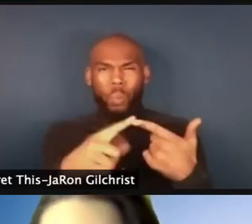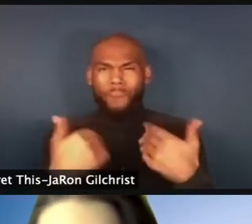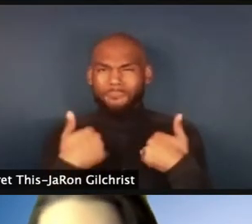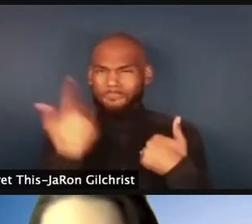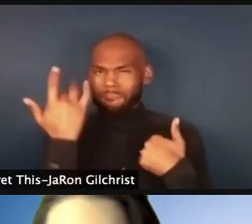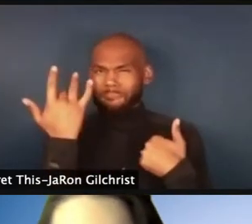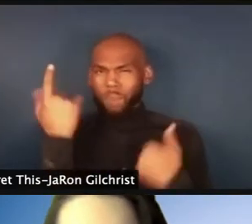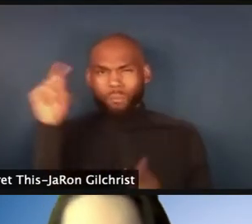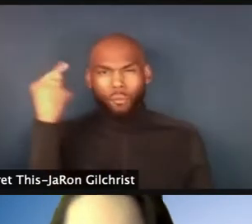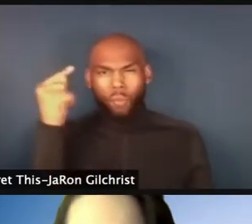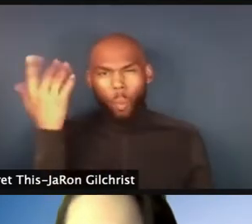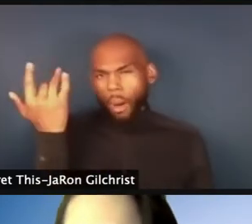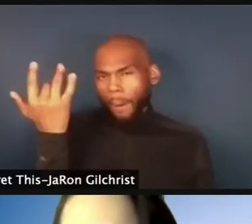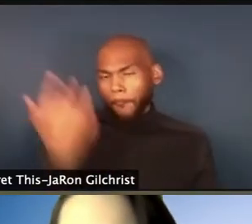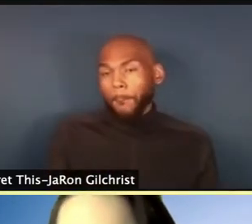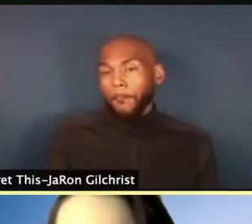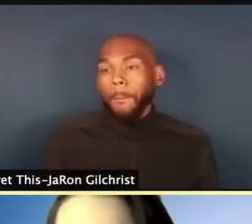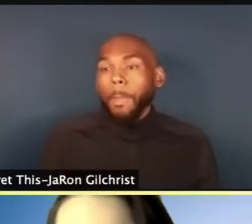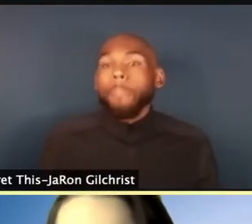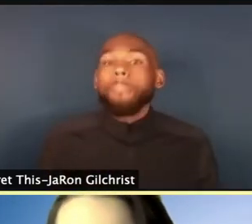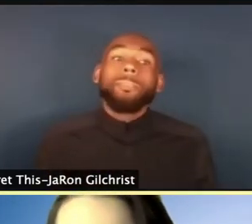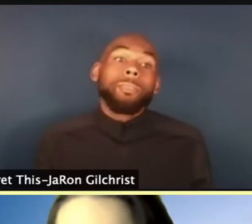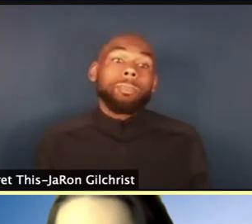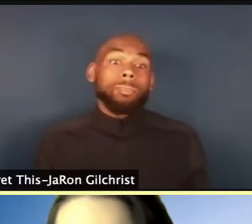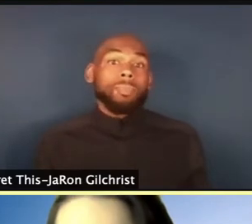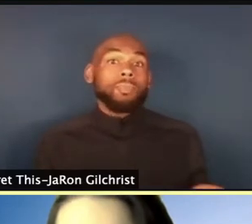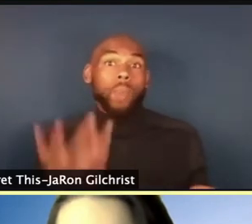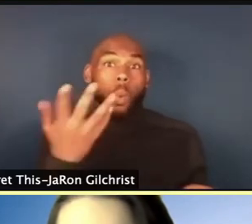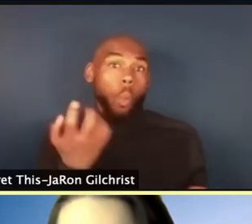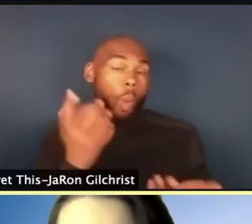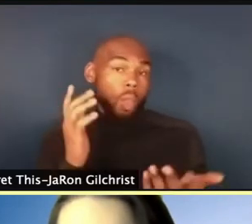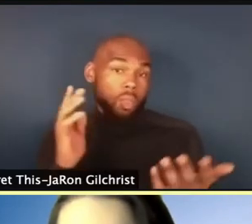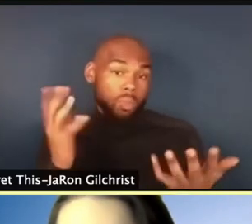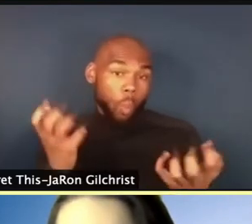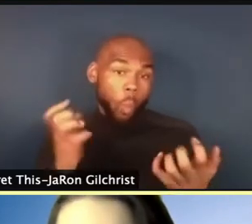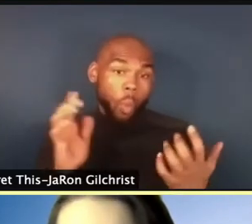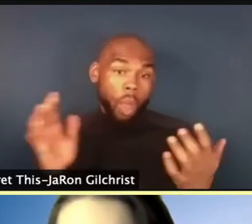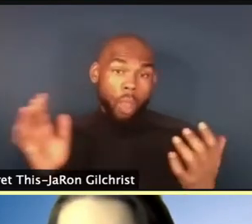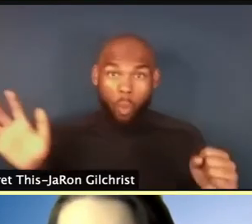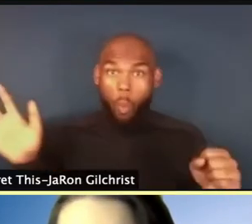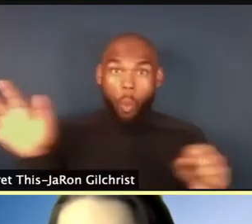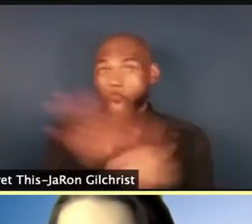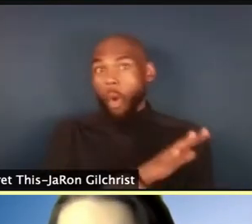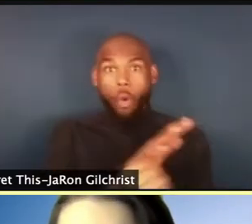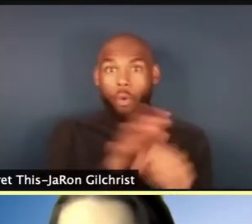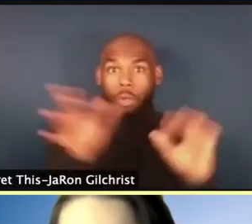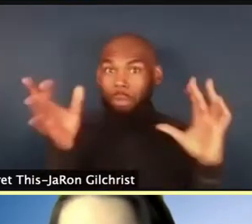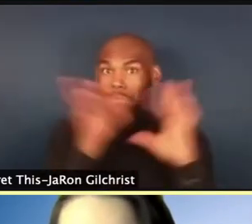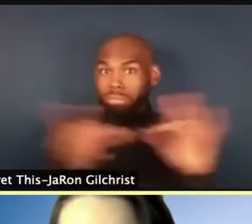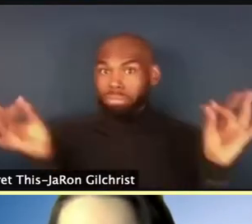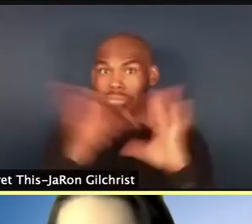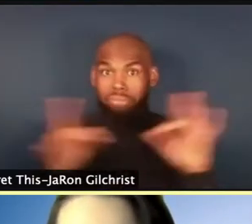place. I mean, do you want the whole like narrative of all the things?